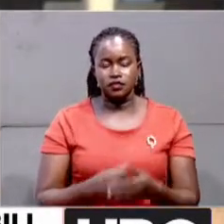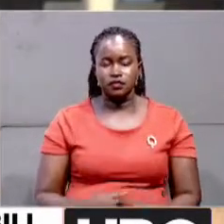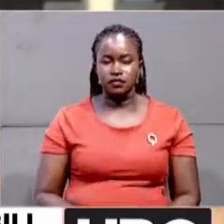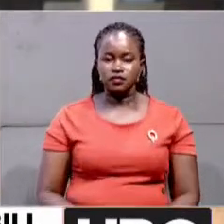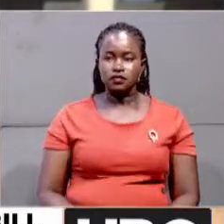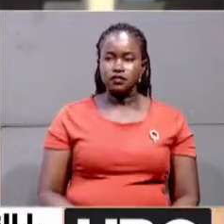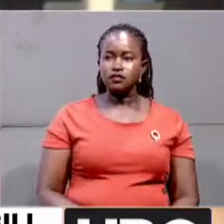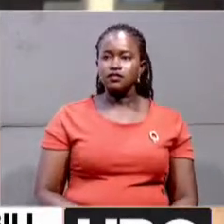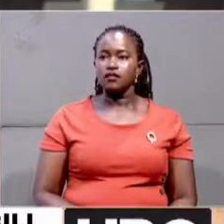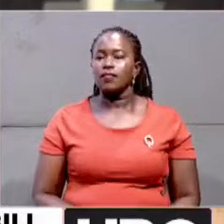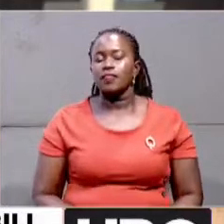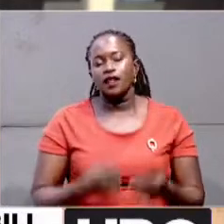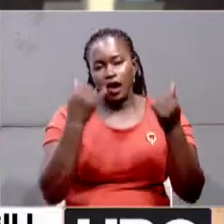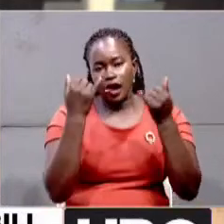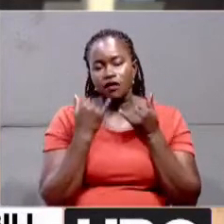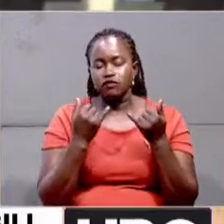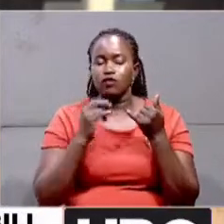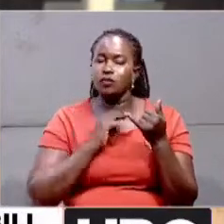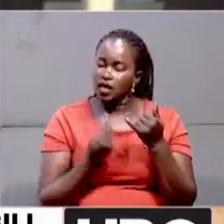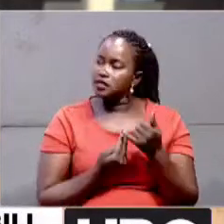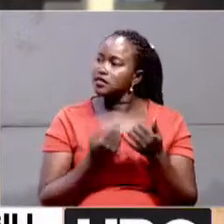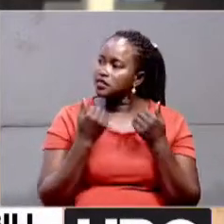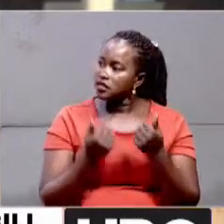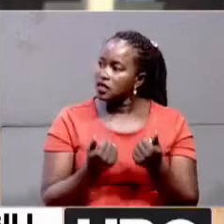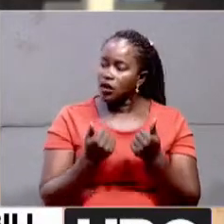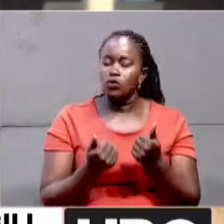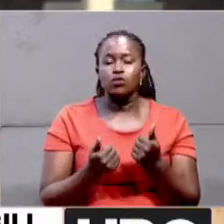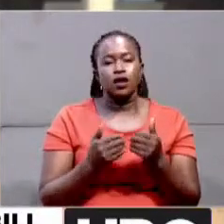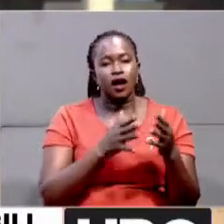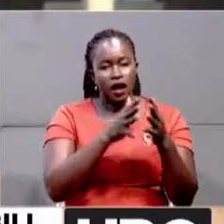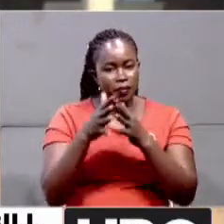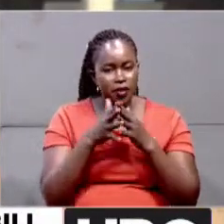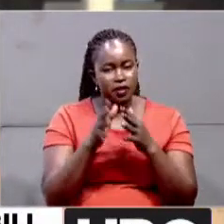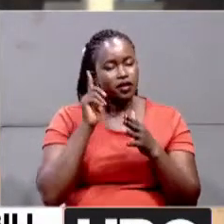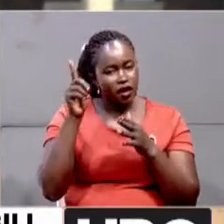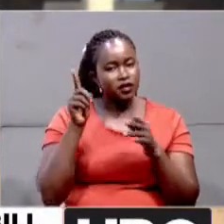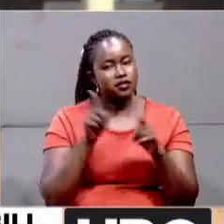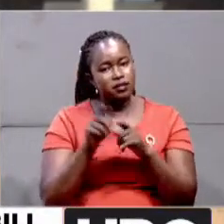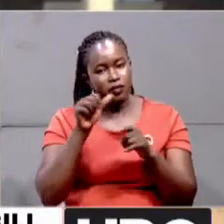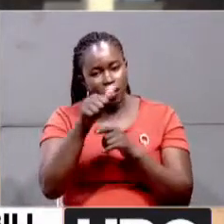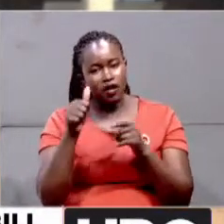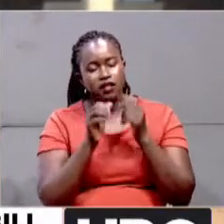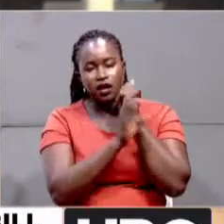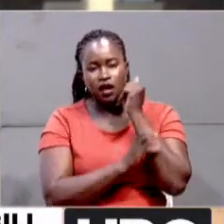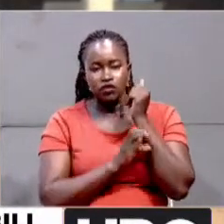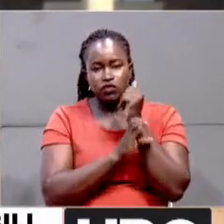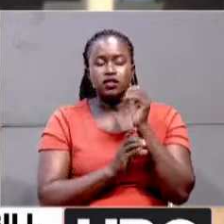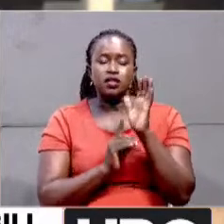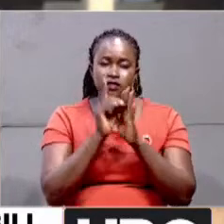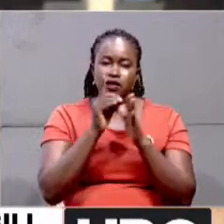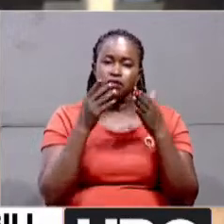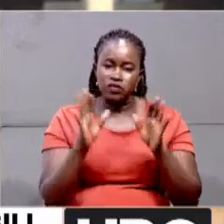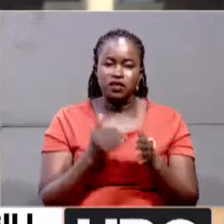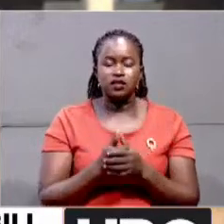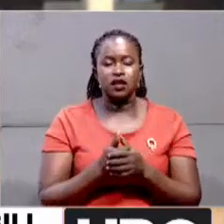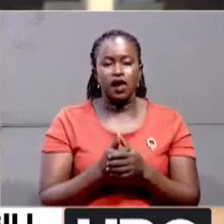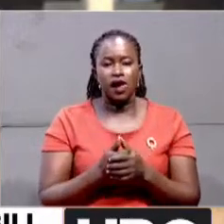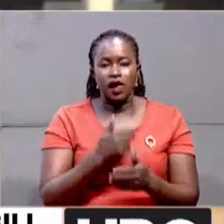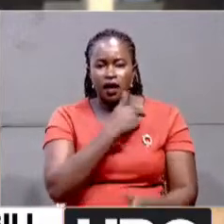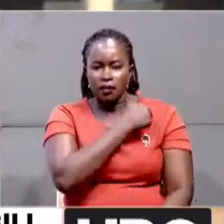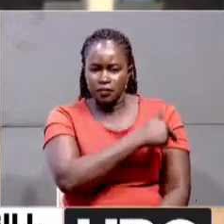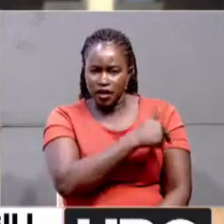Sharon informed us that currently in the US and other developed countries, there is medical